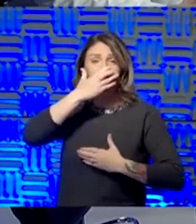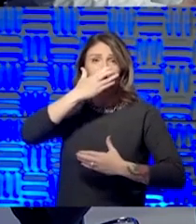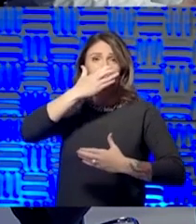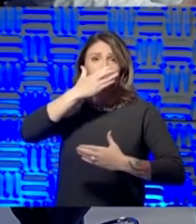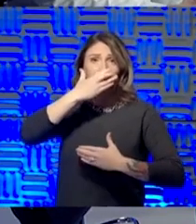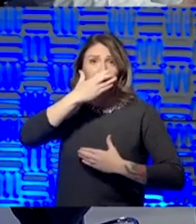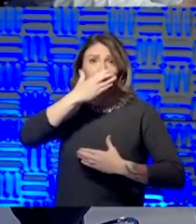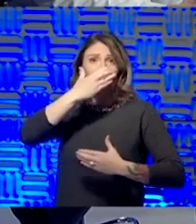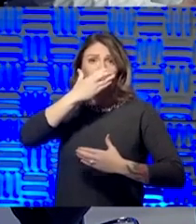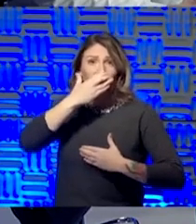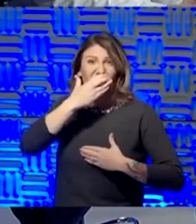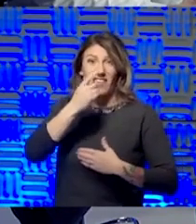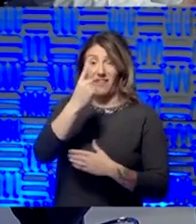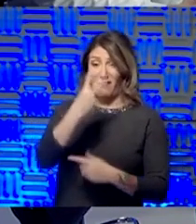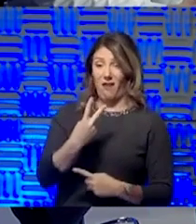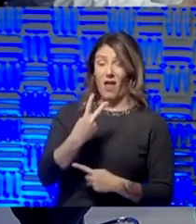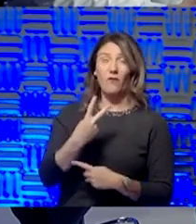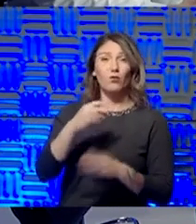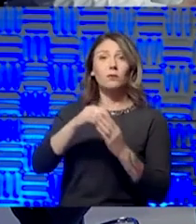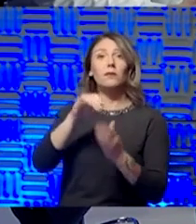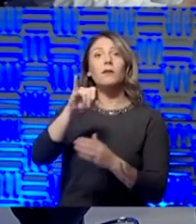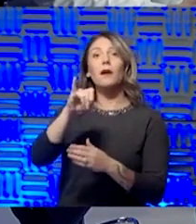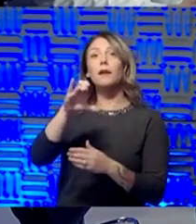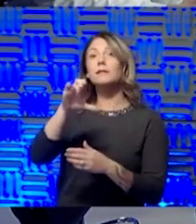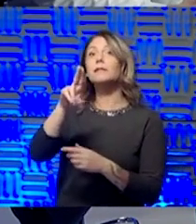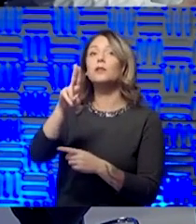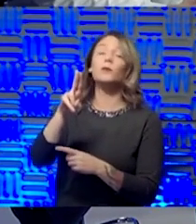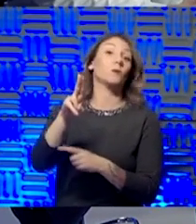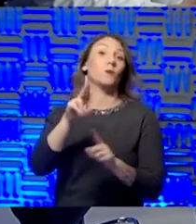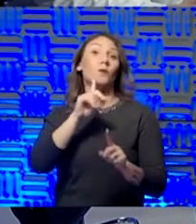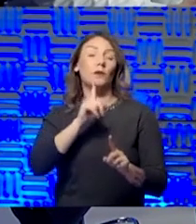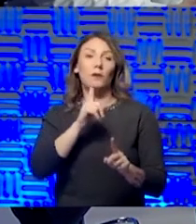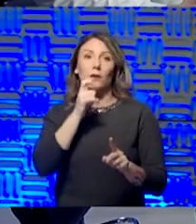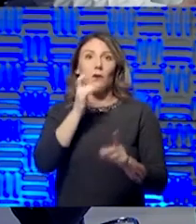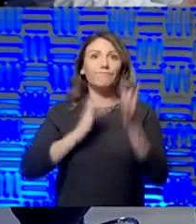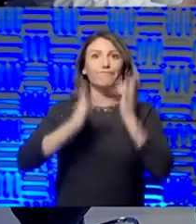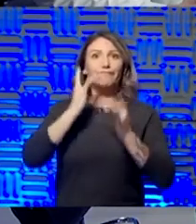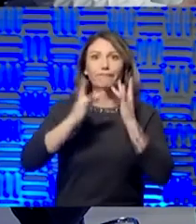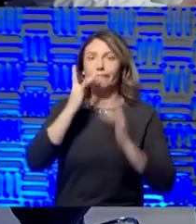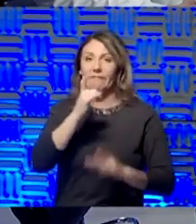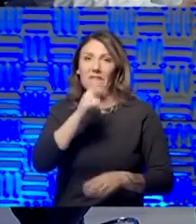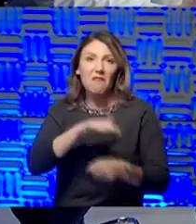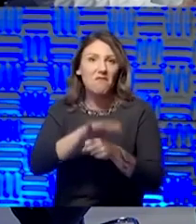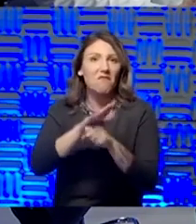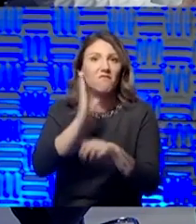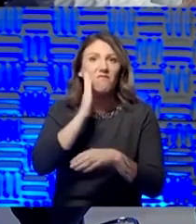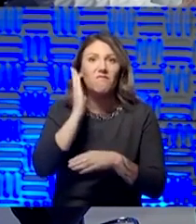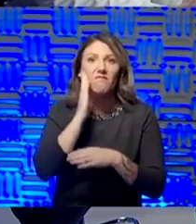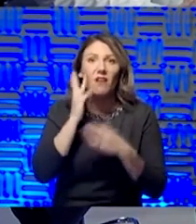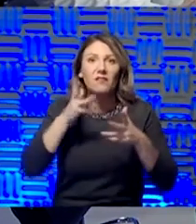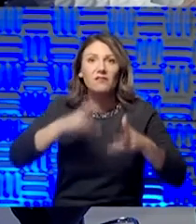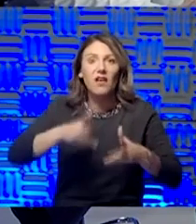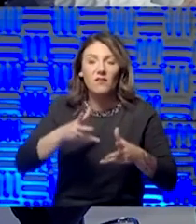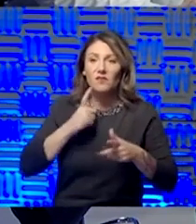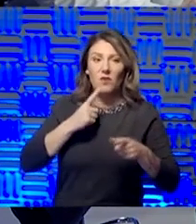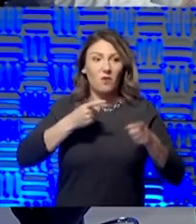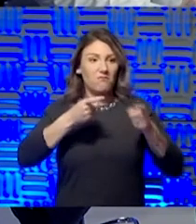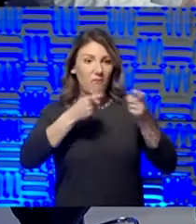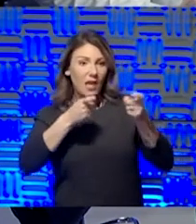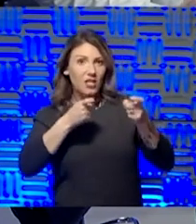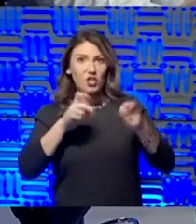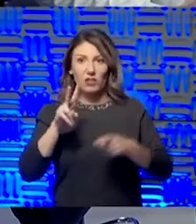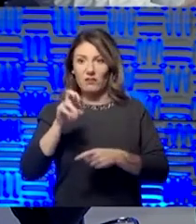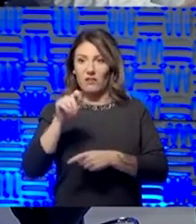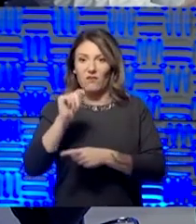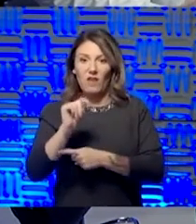ICU because they were so stretched that patients, there were no beds in ICU left. So they would be managing the ventilator, and we